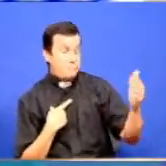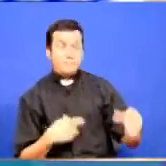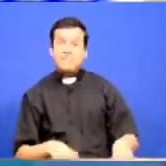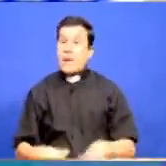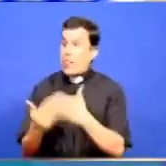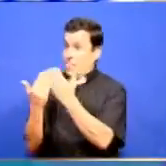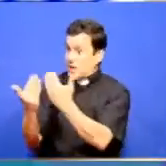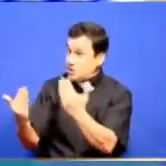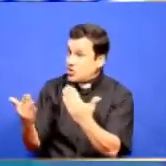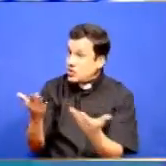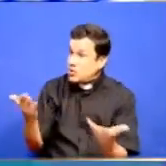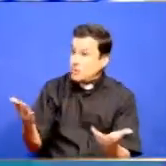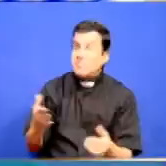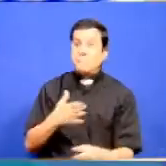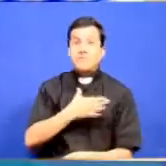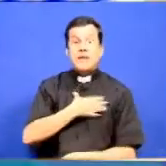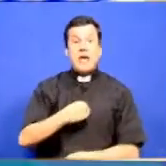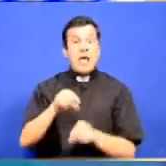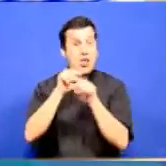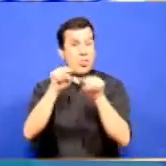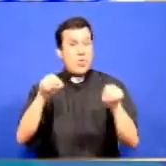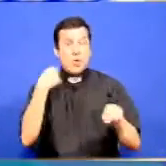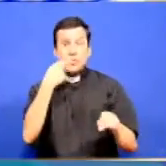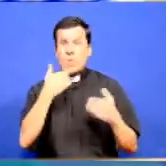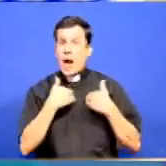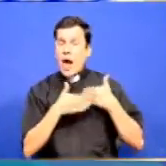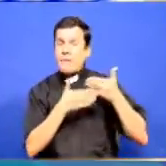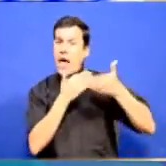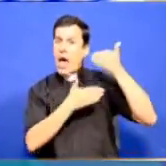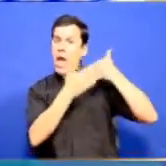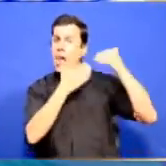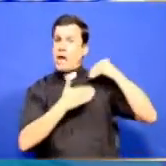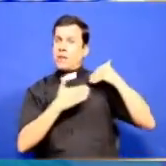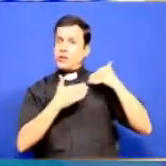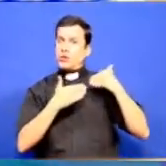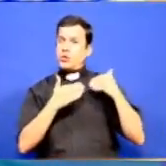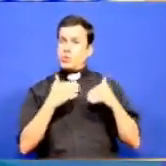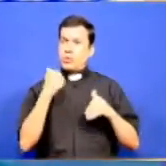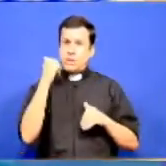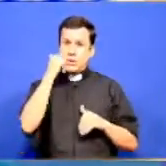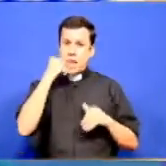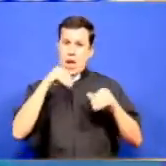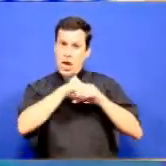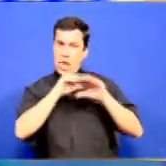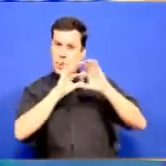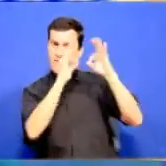and those with underlying conditions in families.